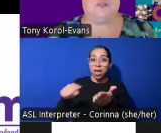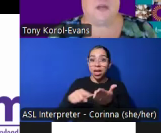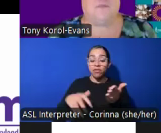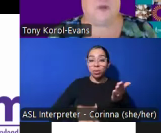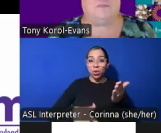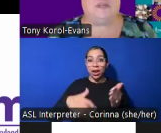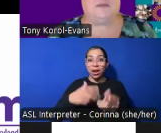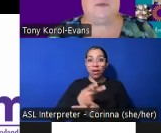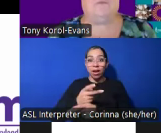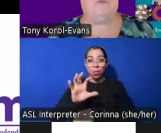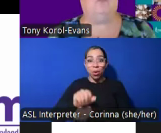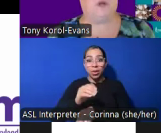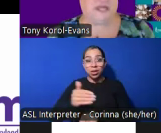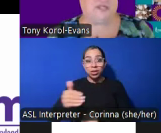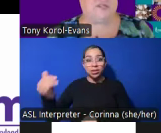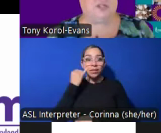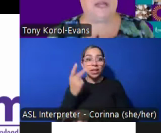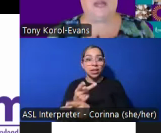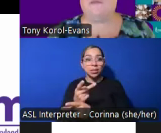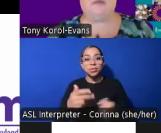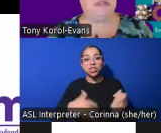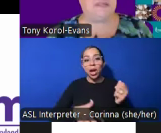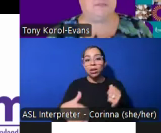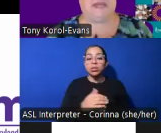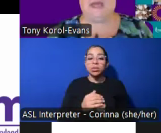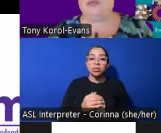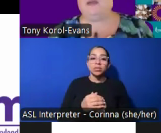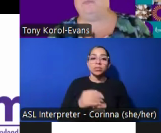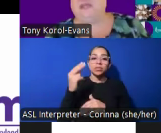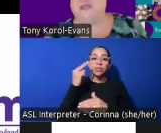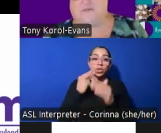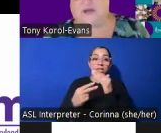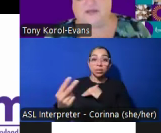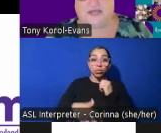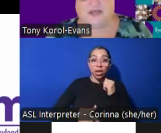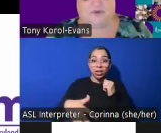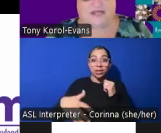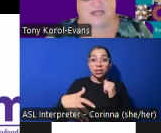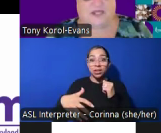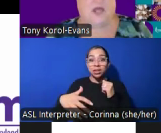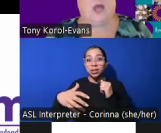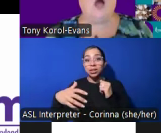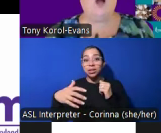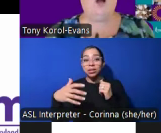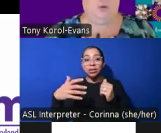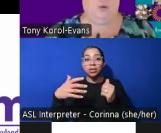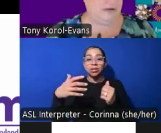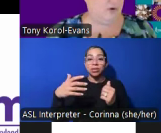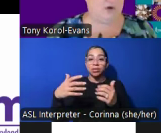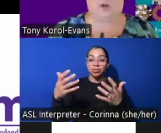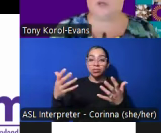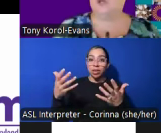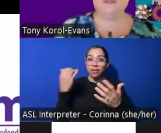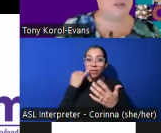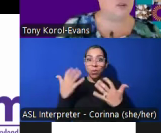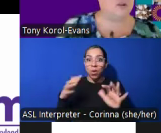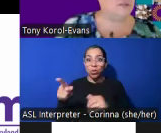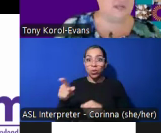short time frame to keep them from working. So like if you meet somebody and they immediately want you to get pregnant, oh my